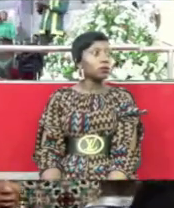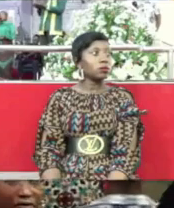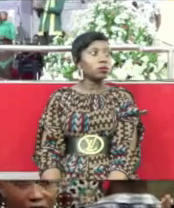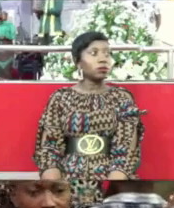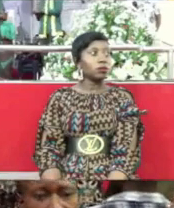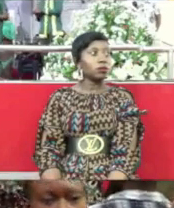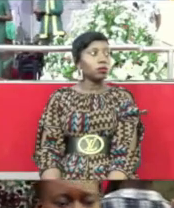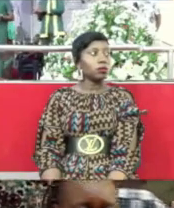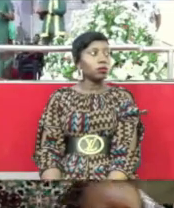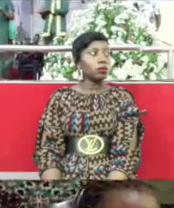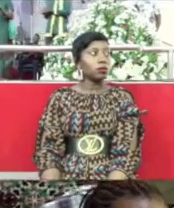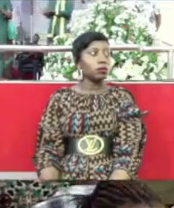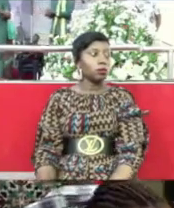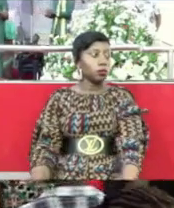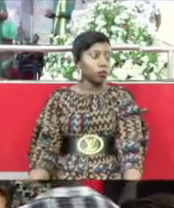karimaruka sekirebira.